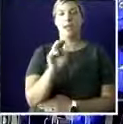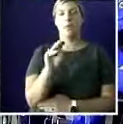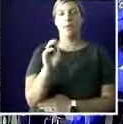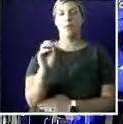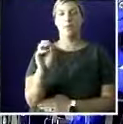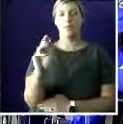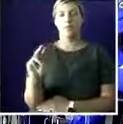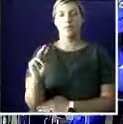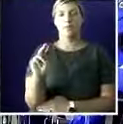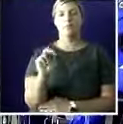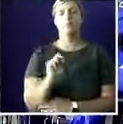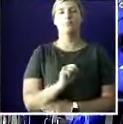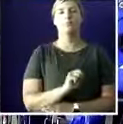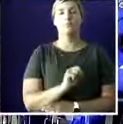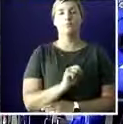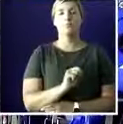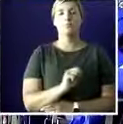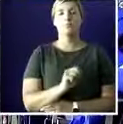Moon.